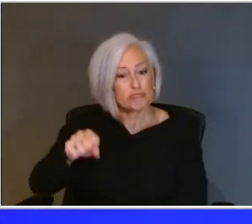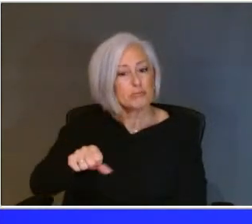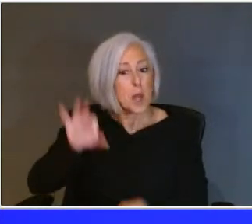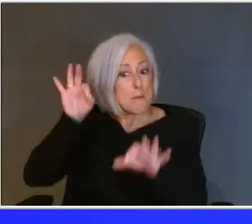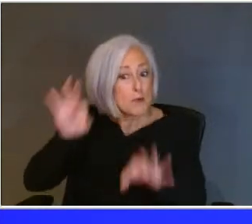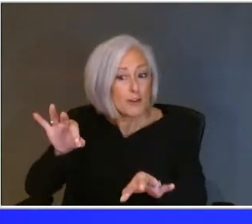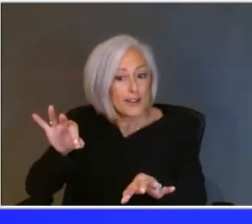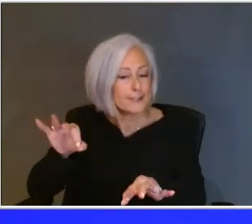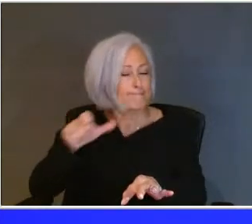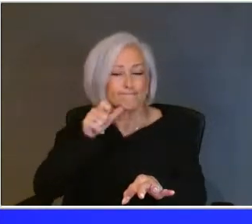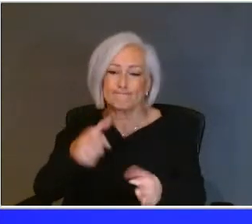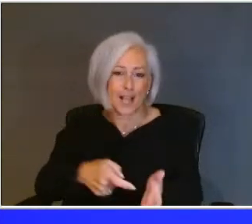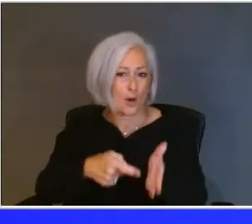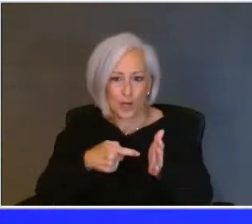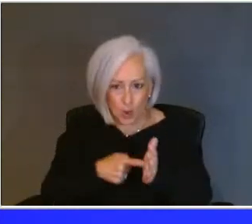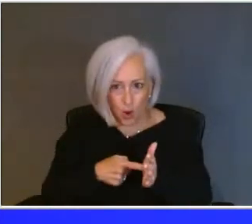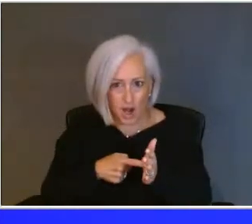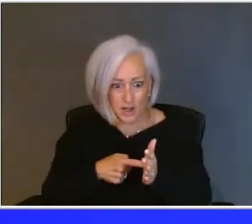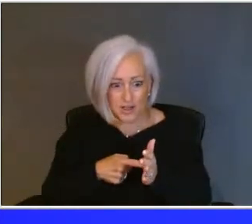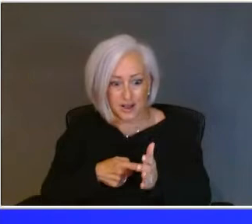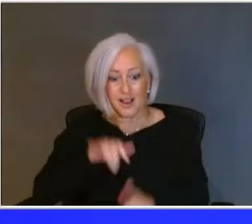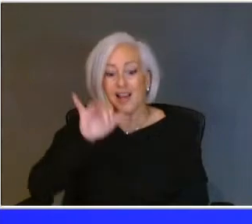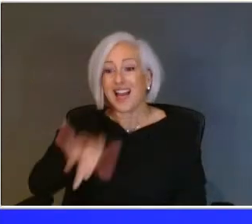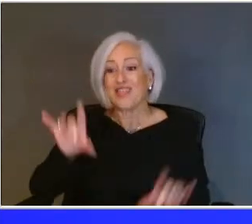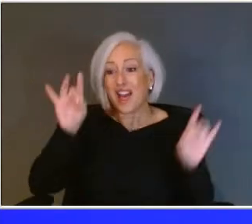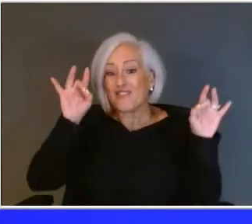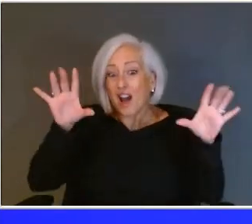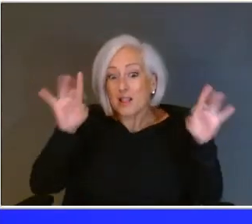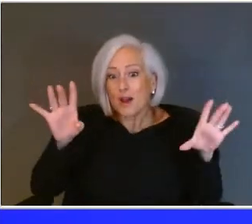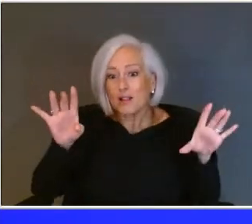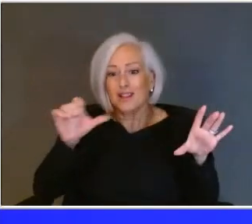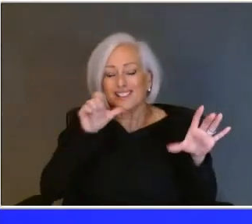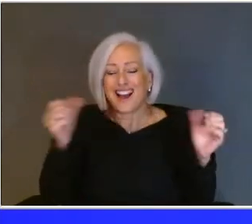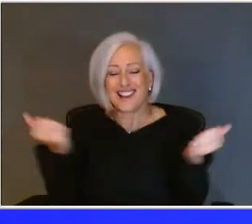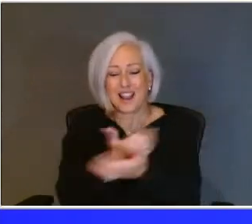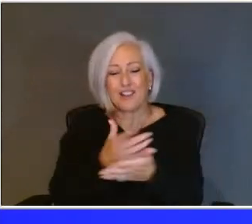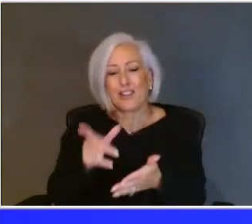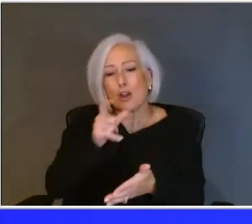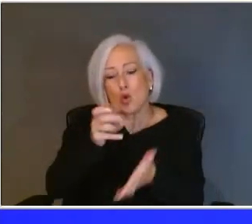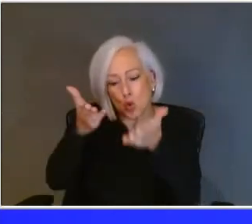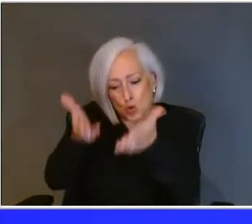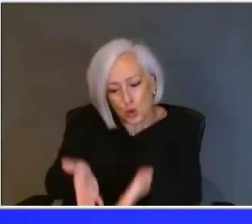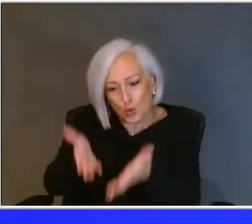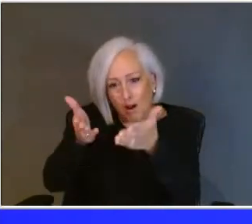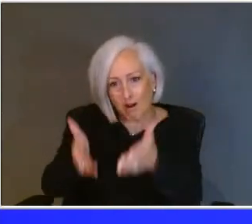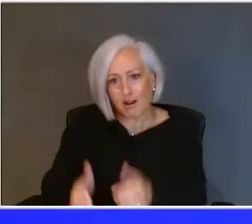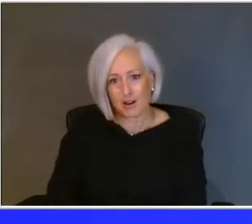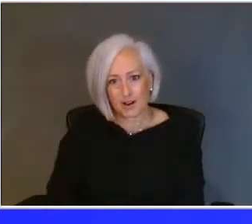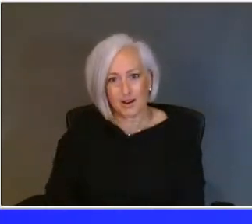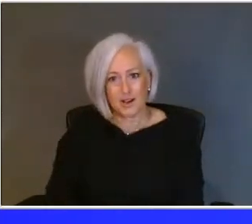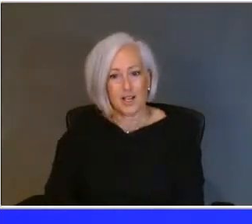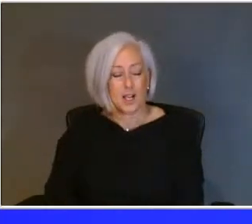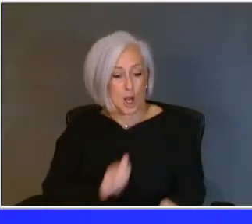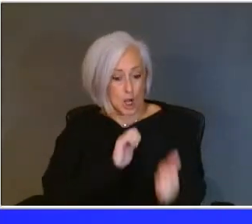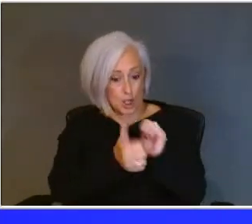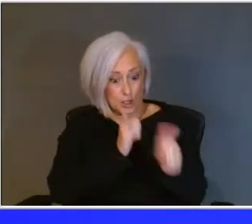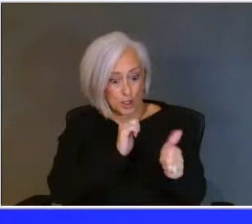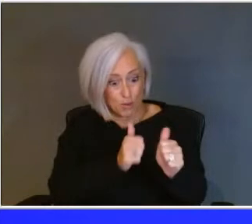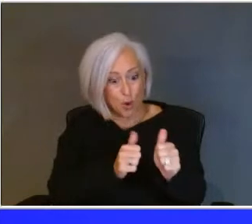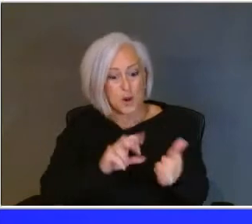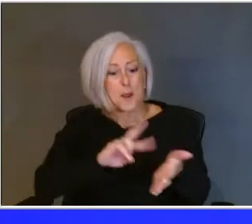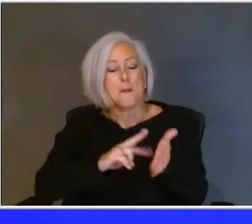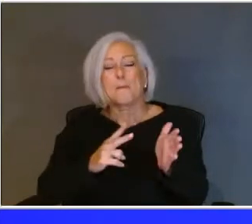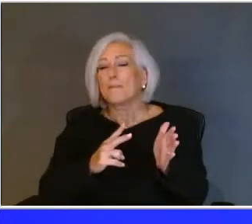them. So that's something that I was taught in college more. Your sport doesn't define you. It's who you are as a person, not